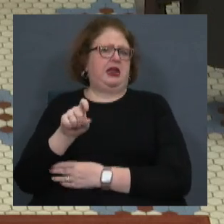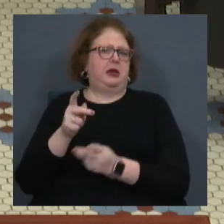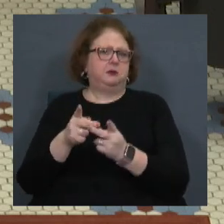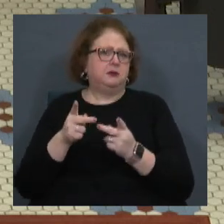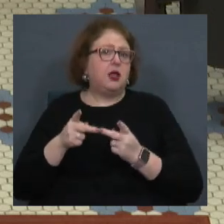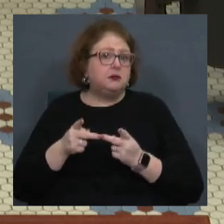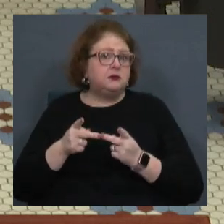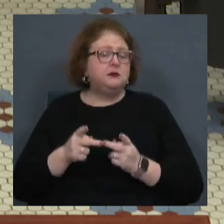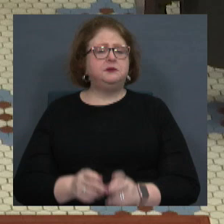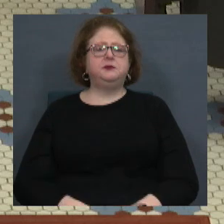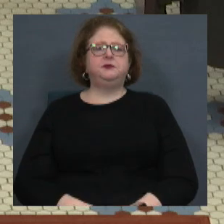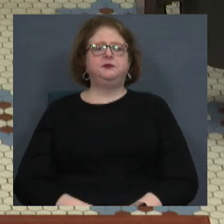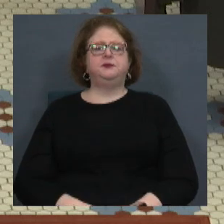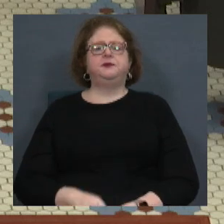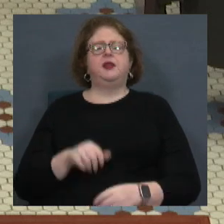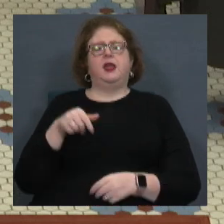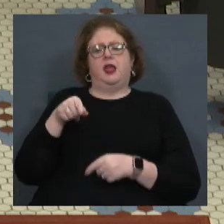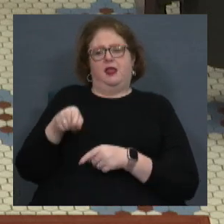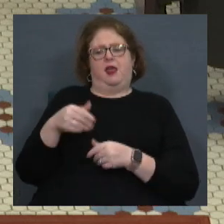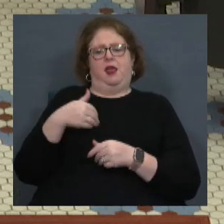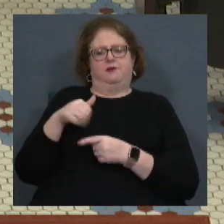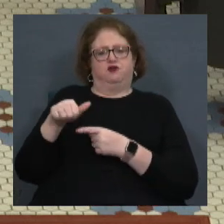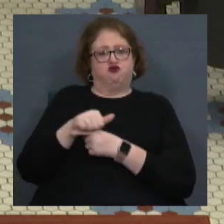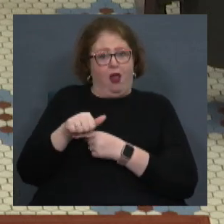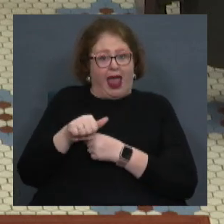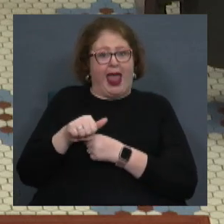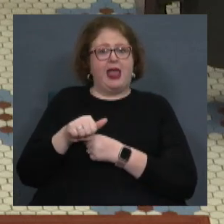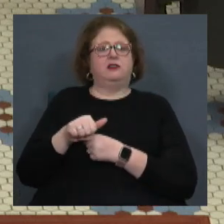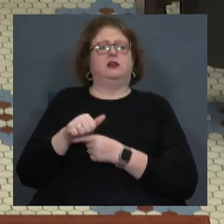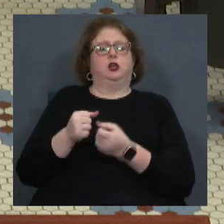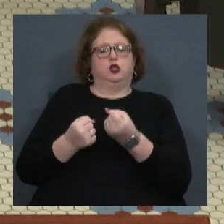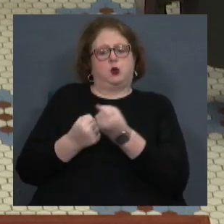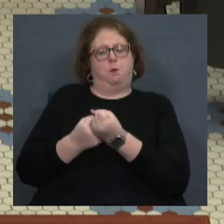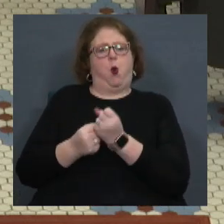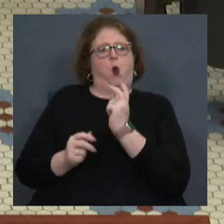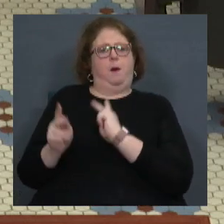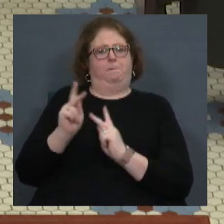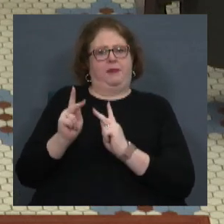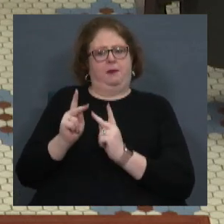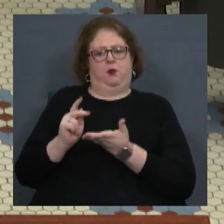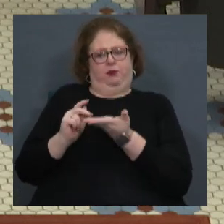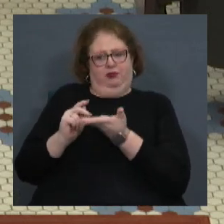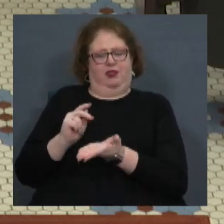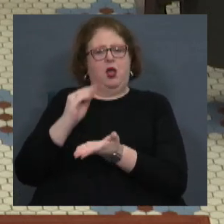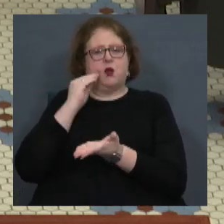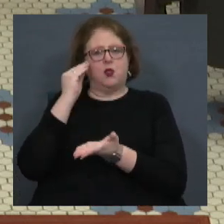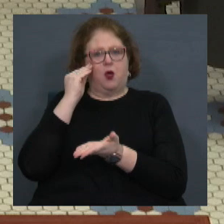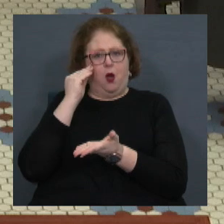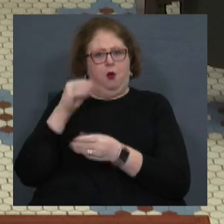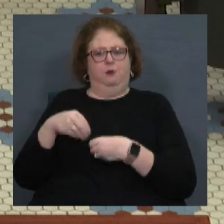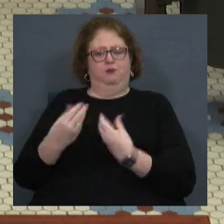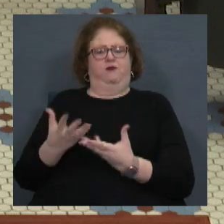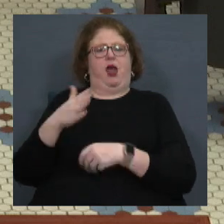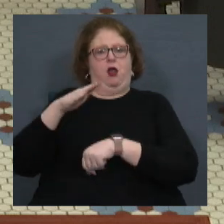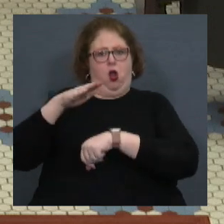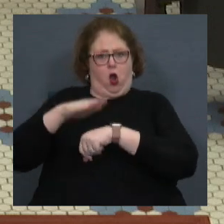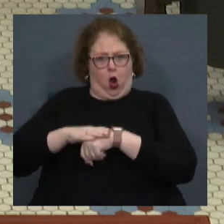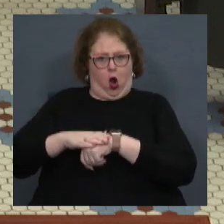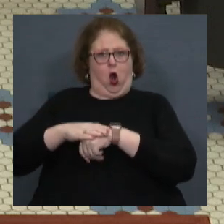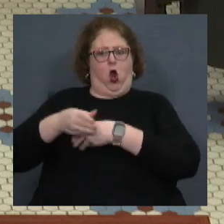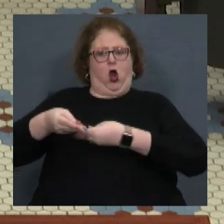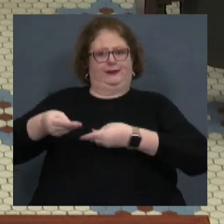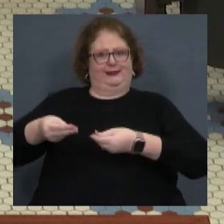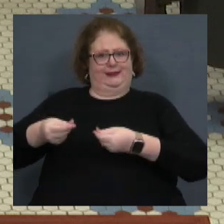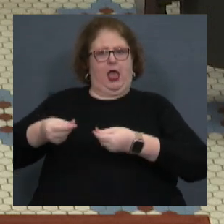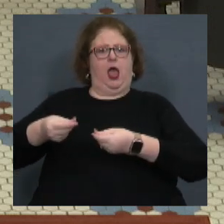are trained direct support professionals assigned to the home who provide on-site supervision at all times that